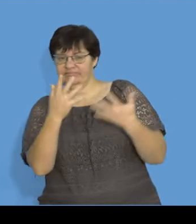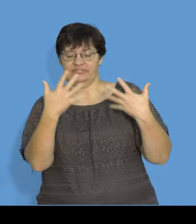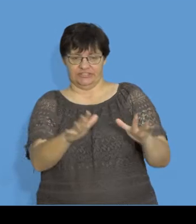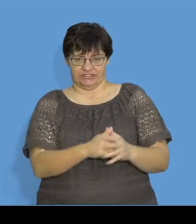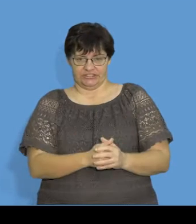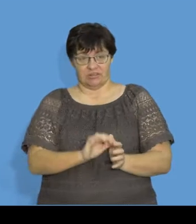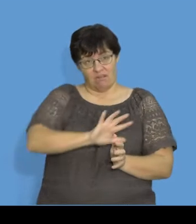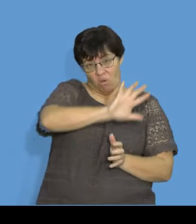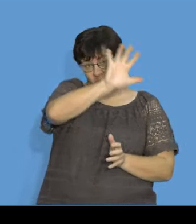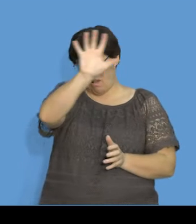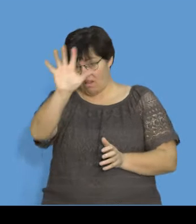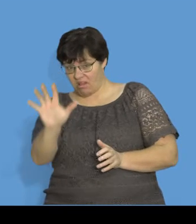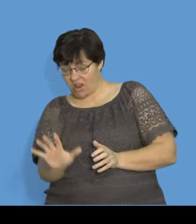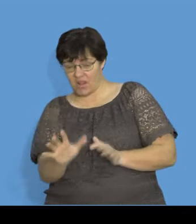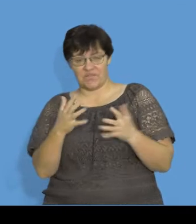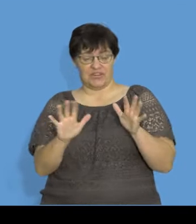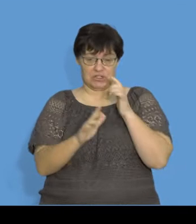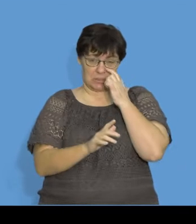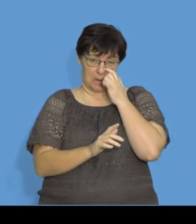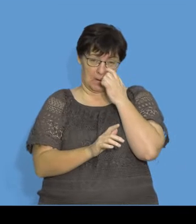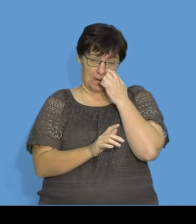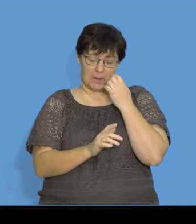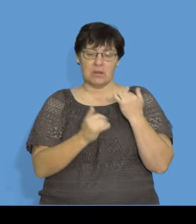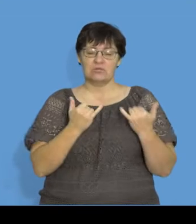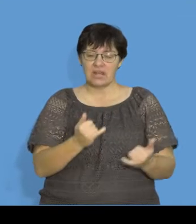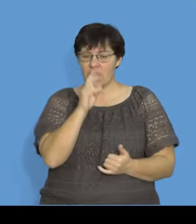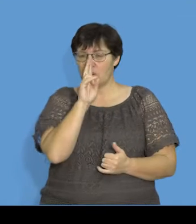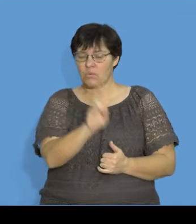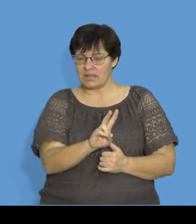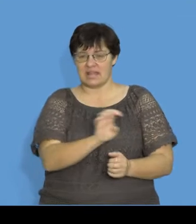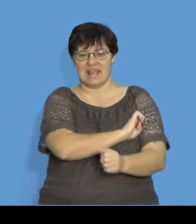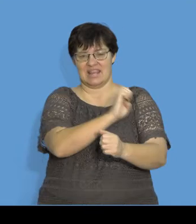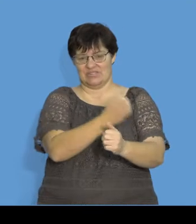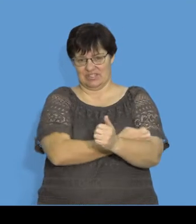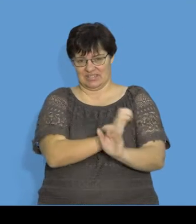done all of this here, and today we're going to look at energy.